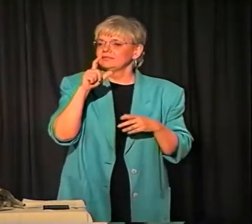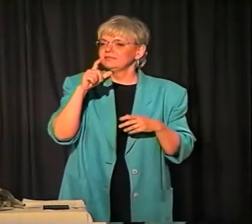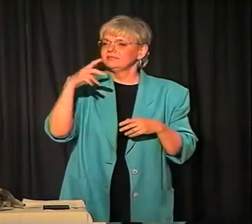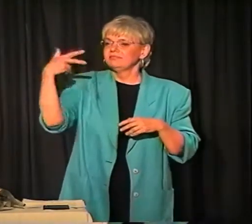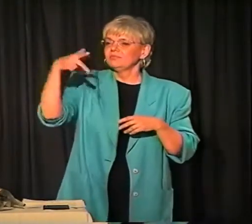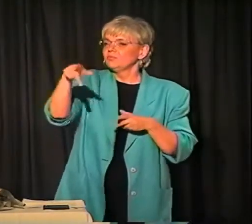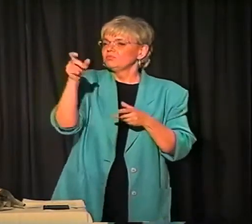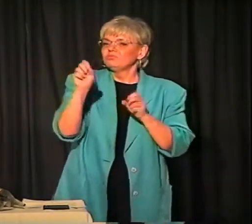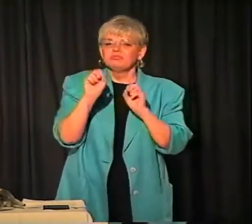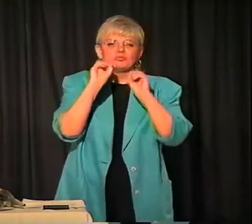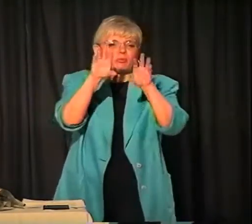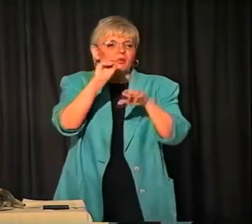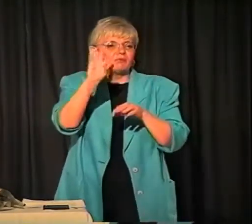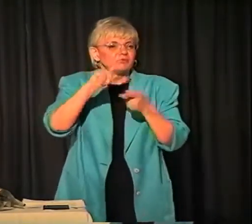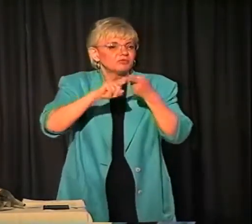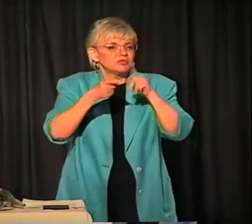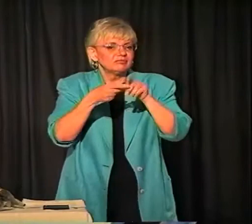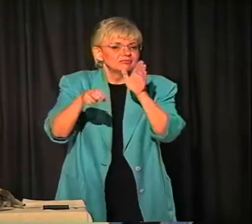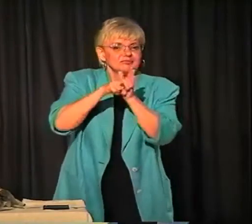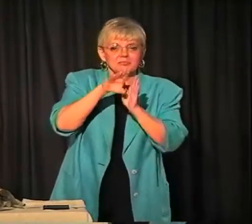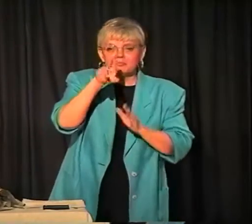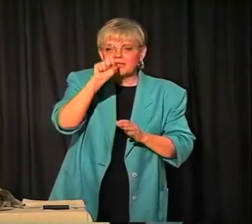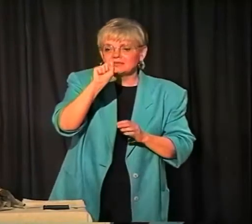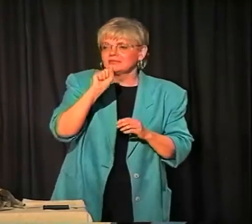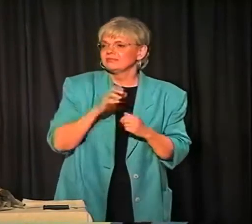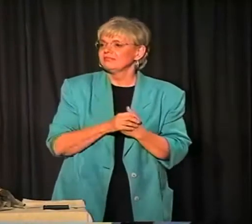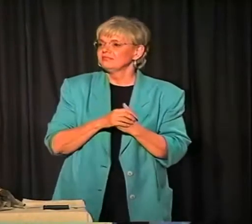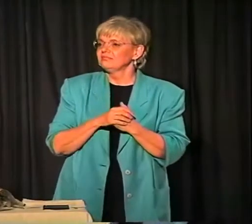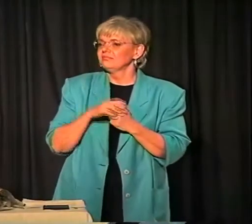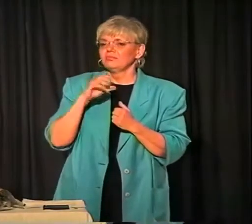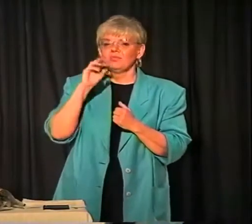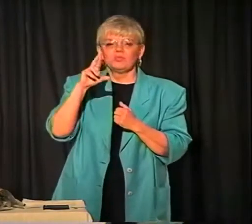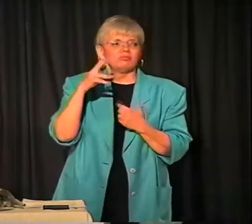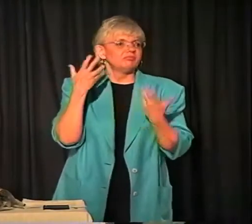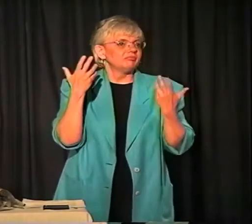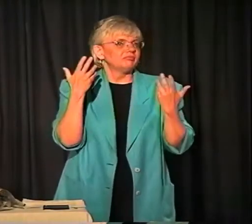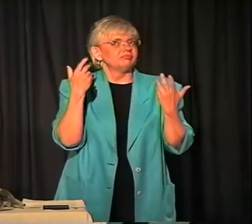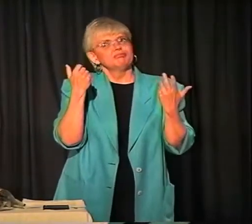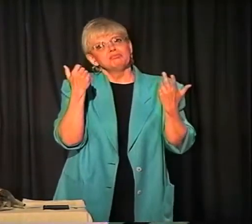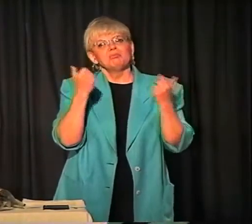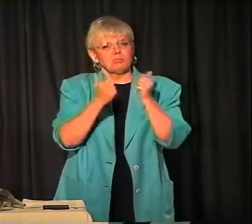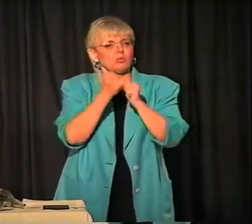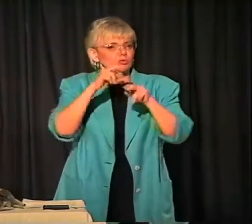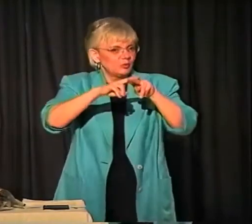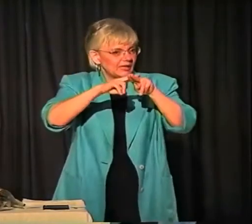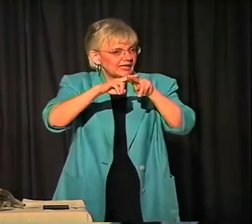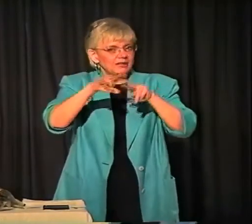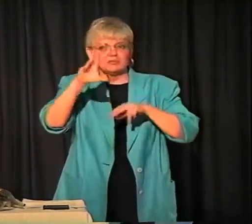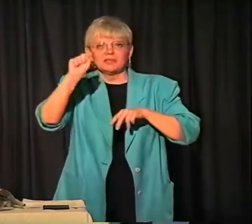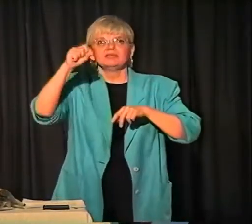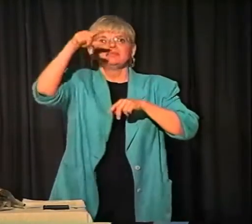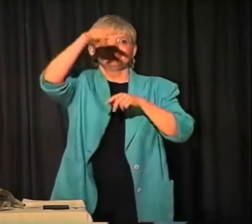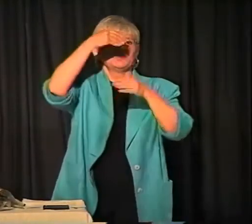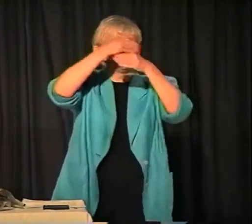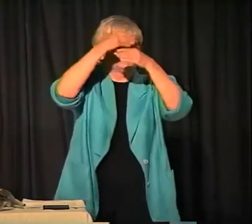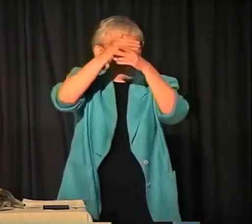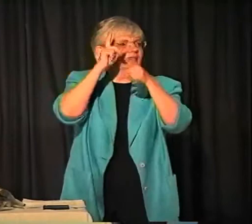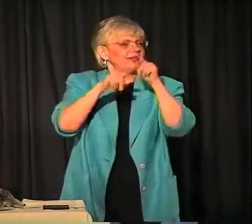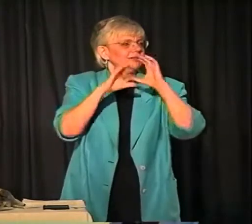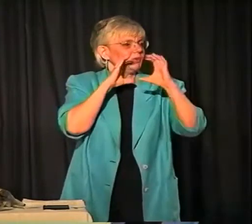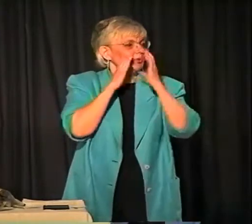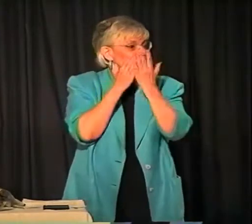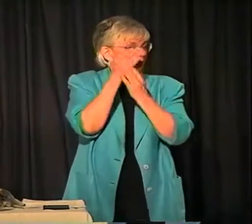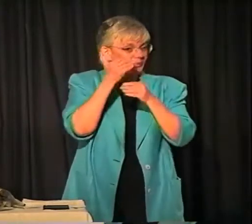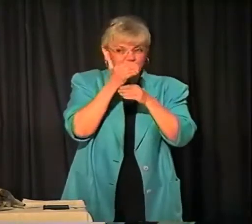One of my favorite things is to watch hearing people on a bus. If they've dropped a friend off at the bus stop or perhaps